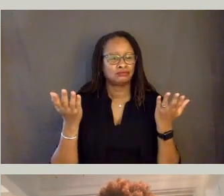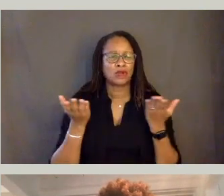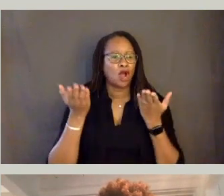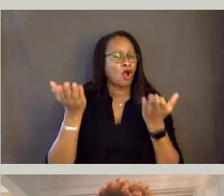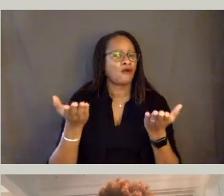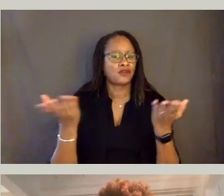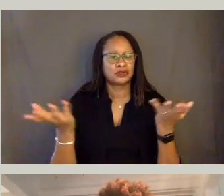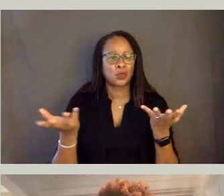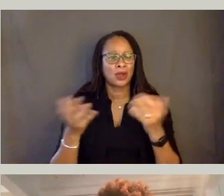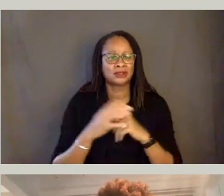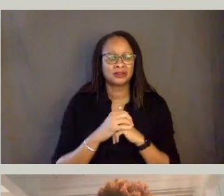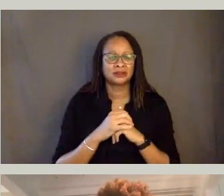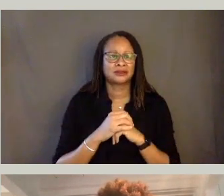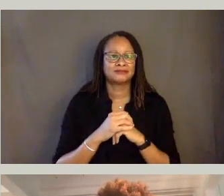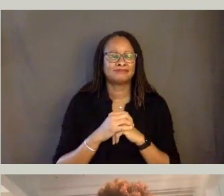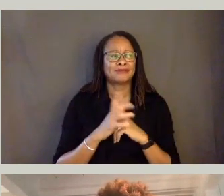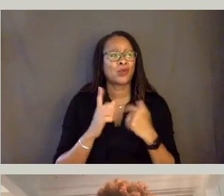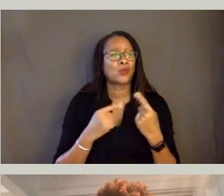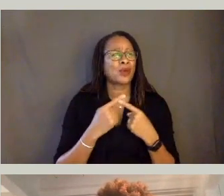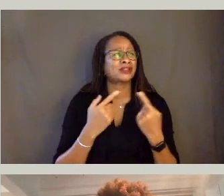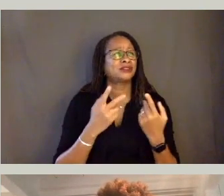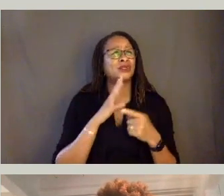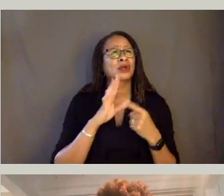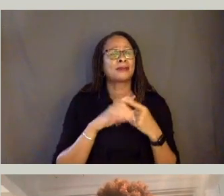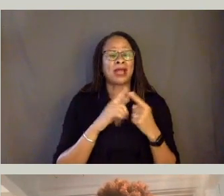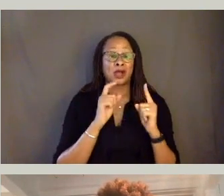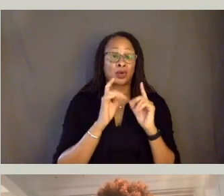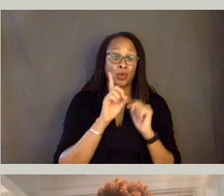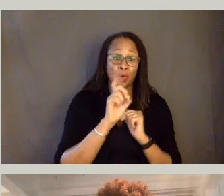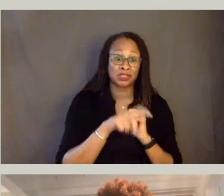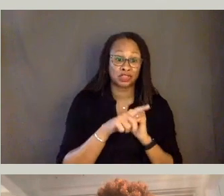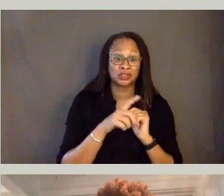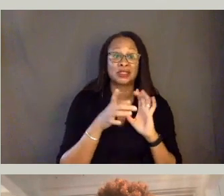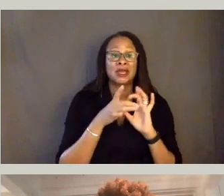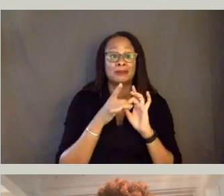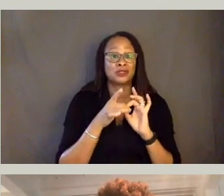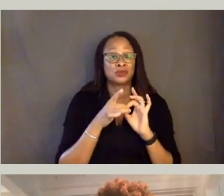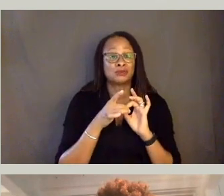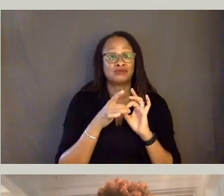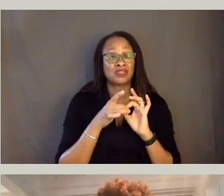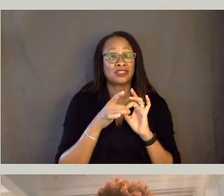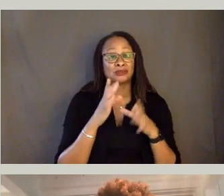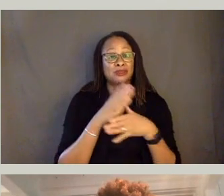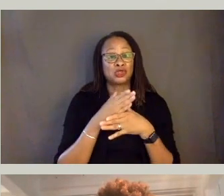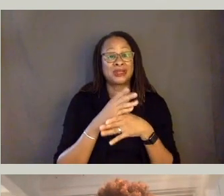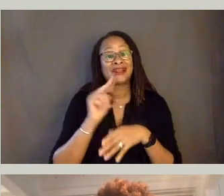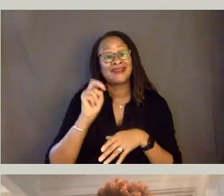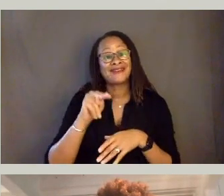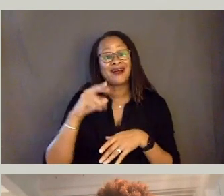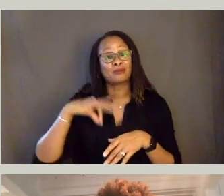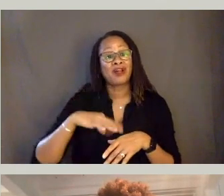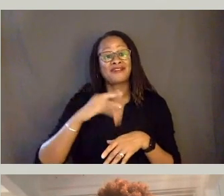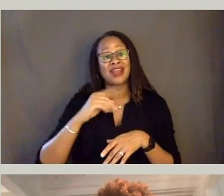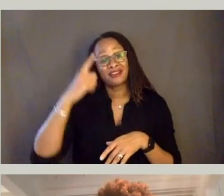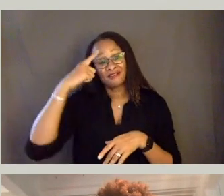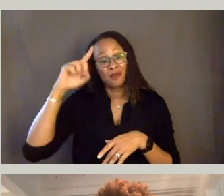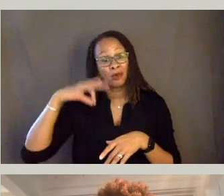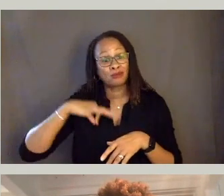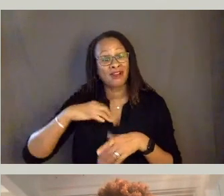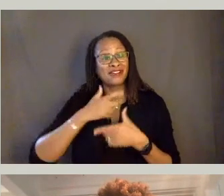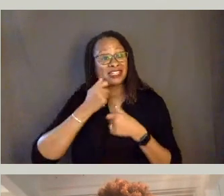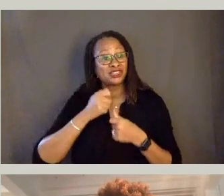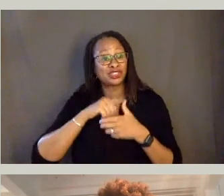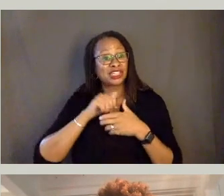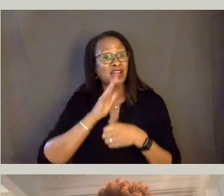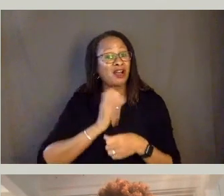to questions about the relationship between the nonprofit and for-profit interests in our field, and especially in a field